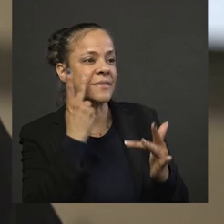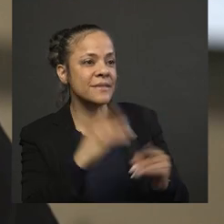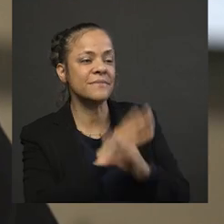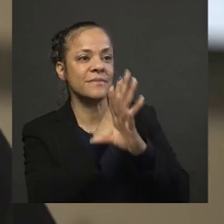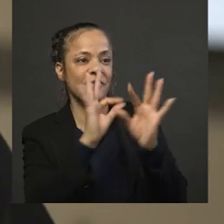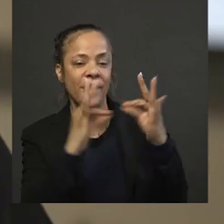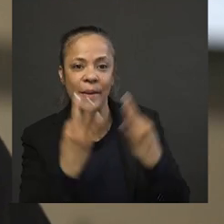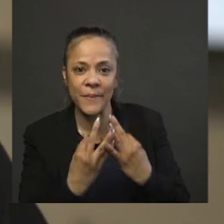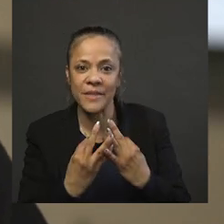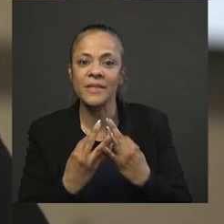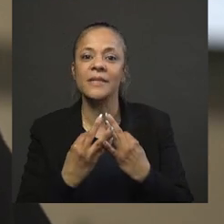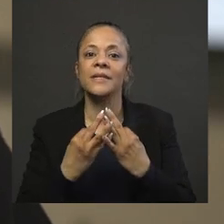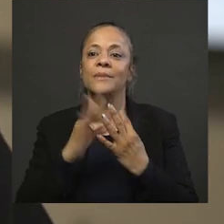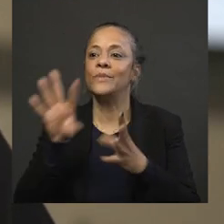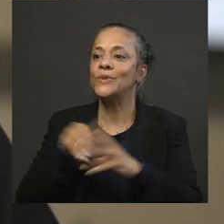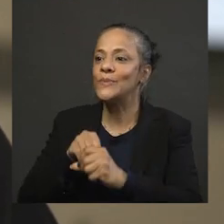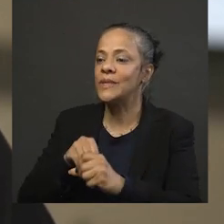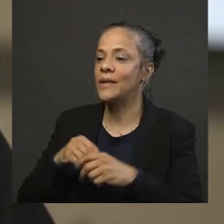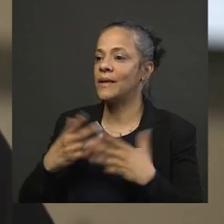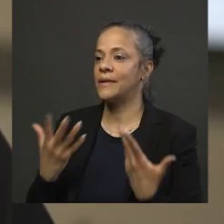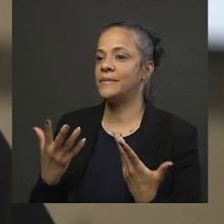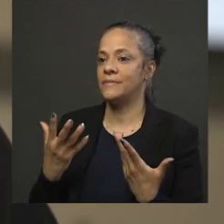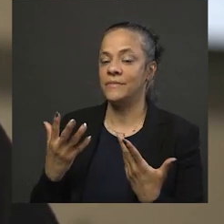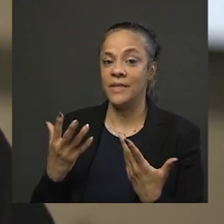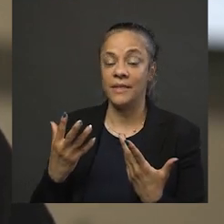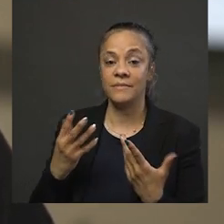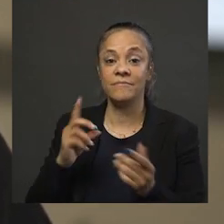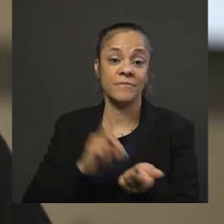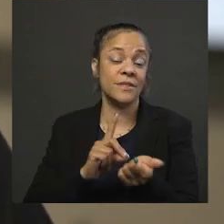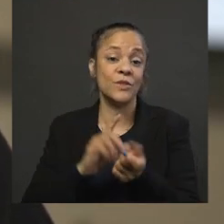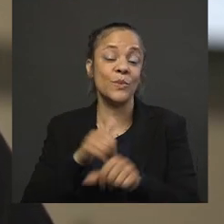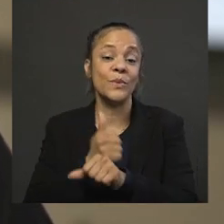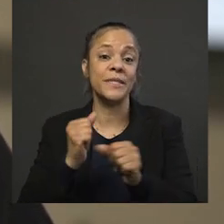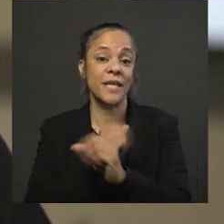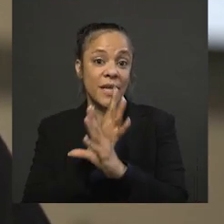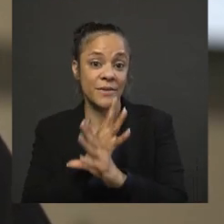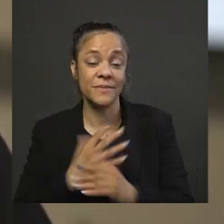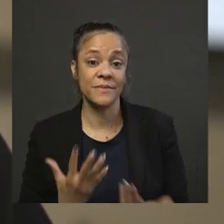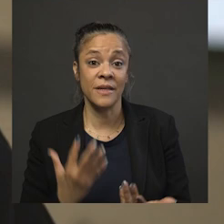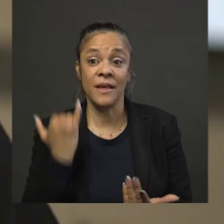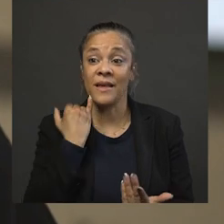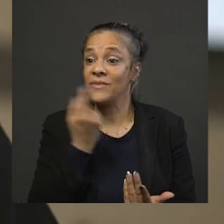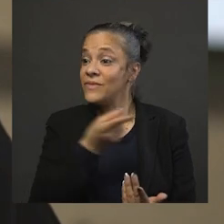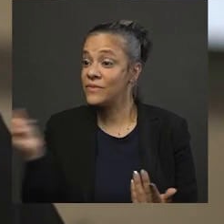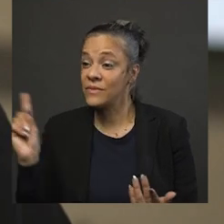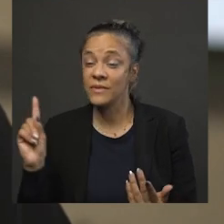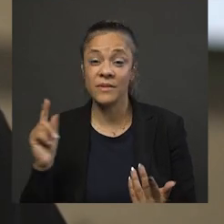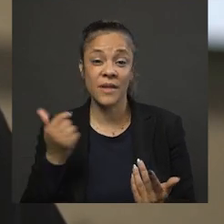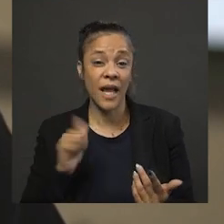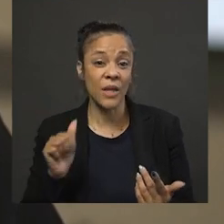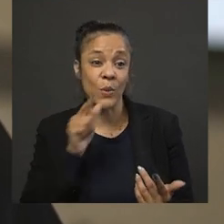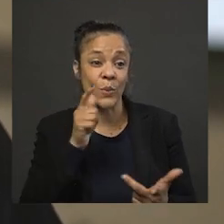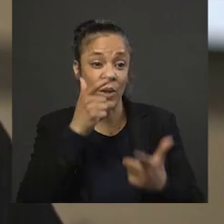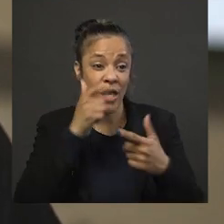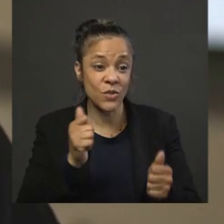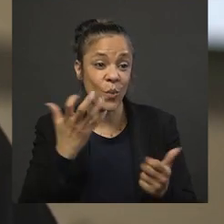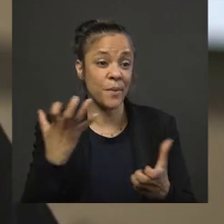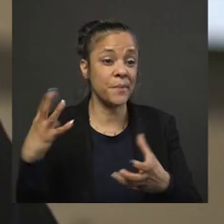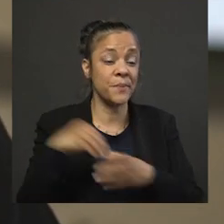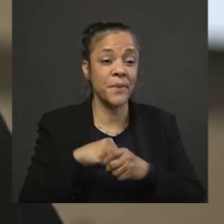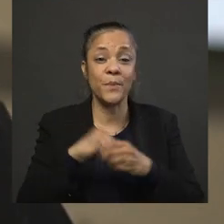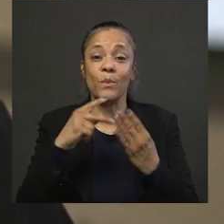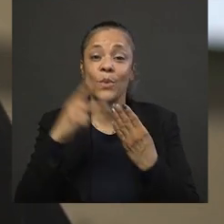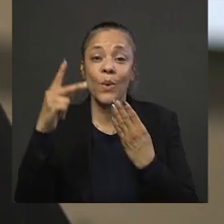families and to participate in telehealth. It means that anyone who's interested in becoming engaged with any sort